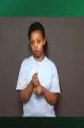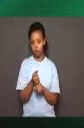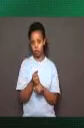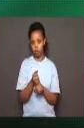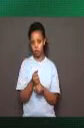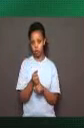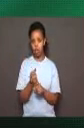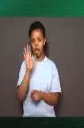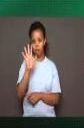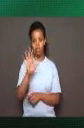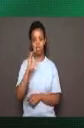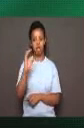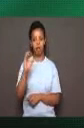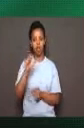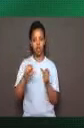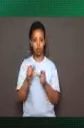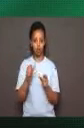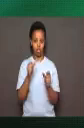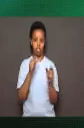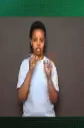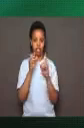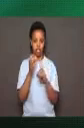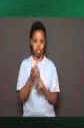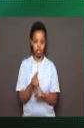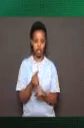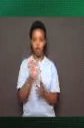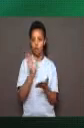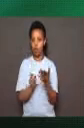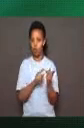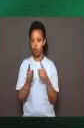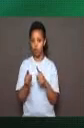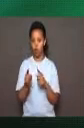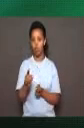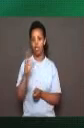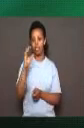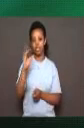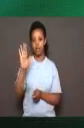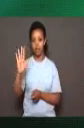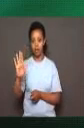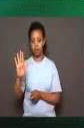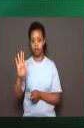carbon atoms, and the formula is